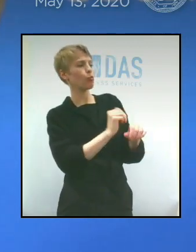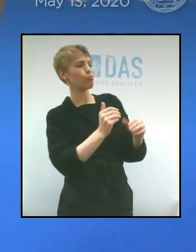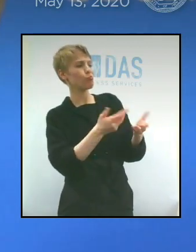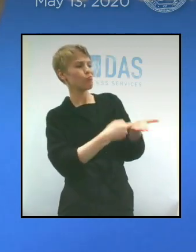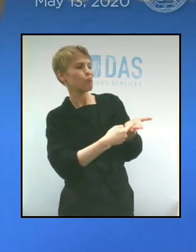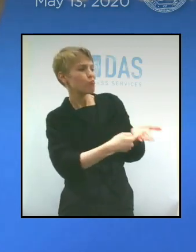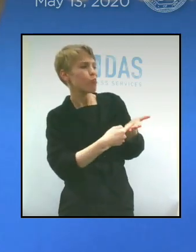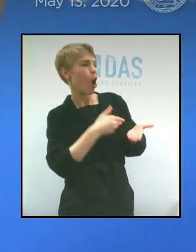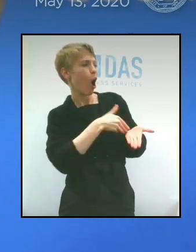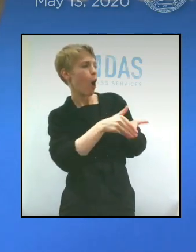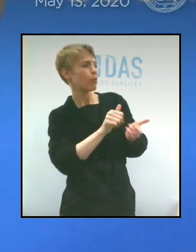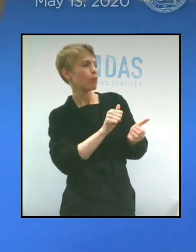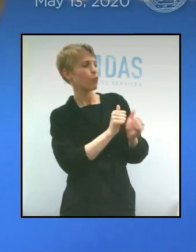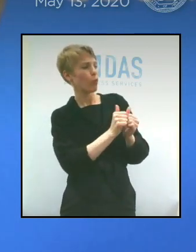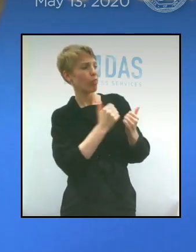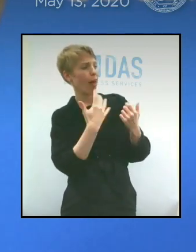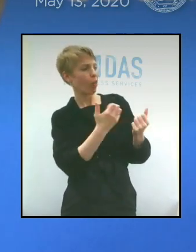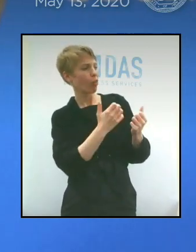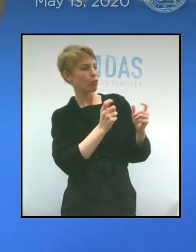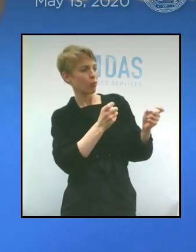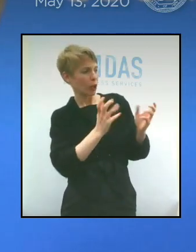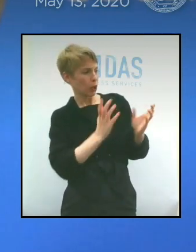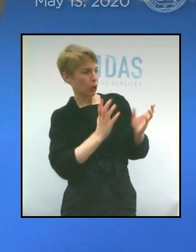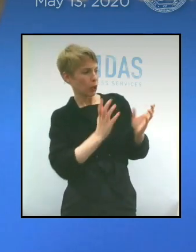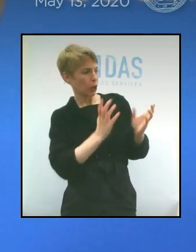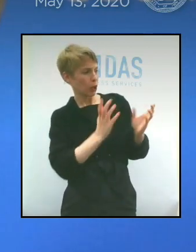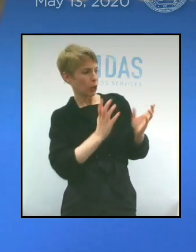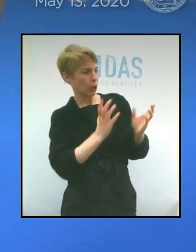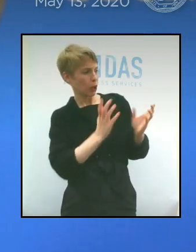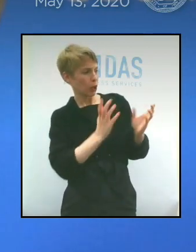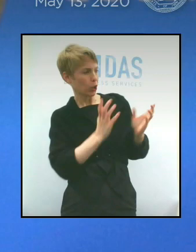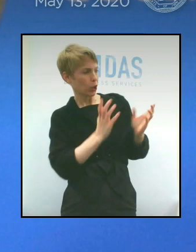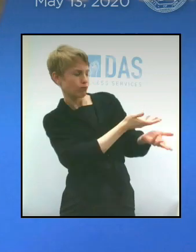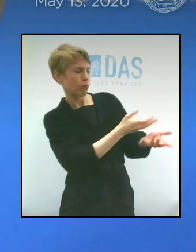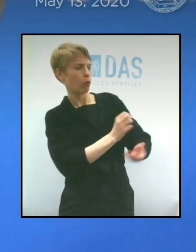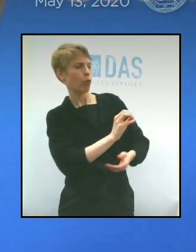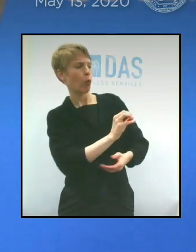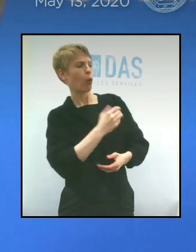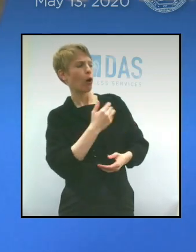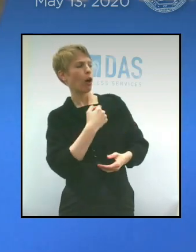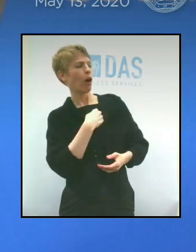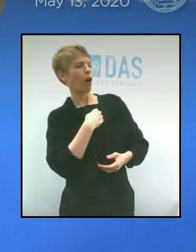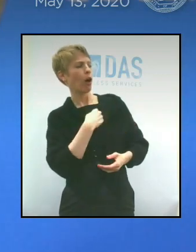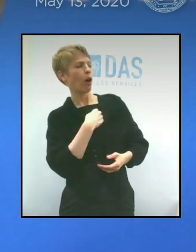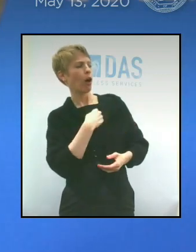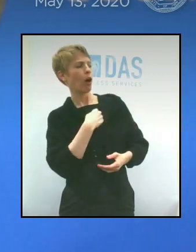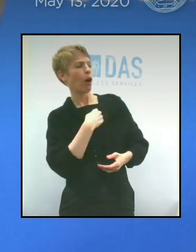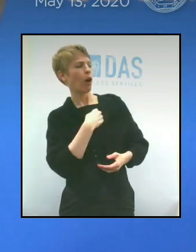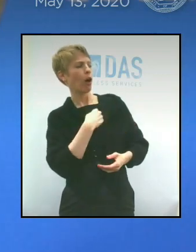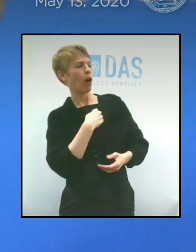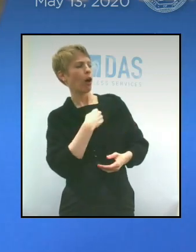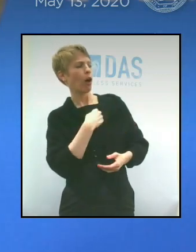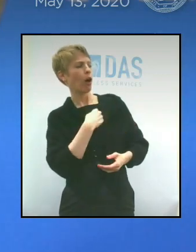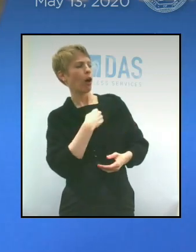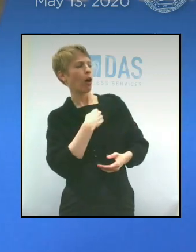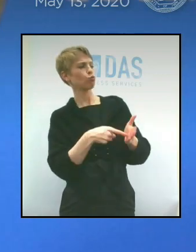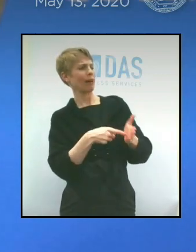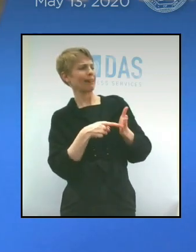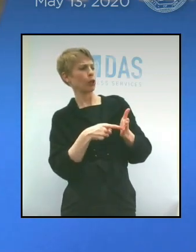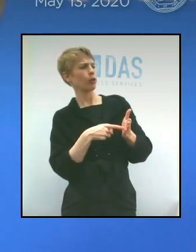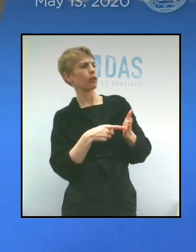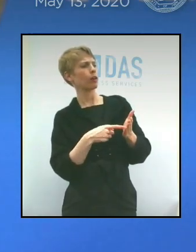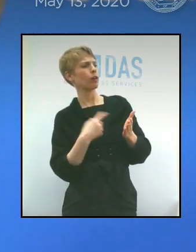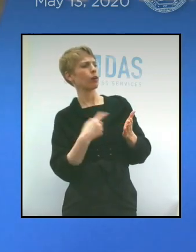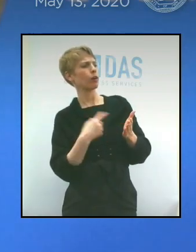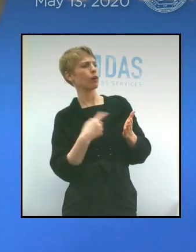I'm sure you're in touch with the medical community. So when we look at those two criteria, those two benchmarks where we're